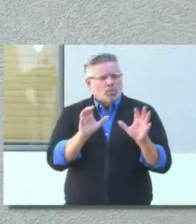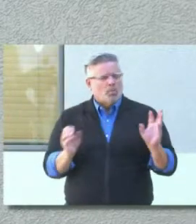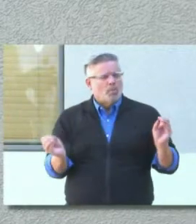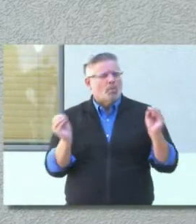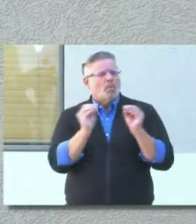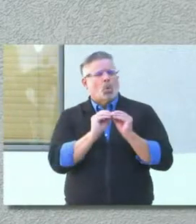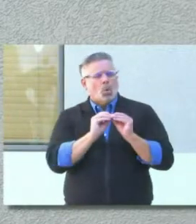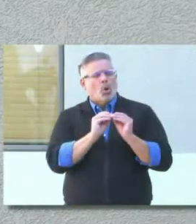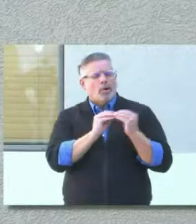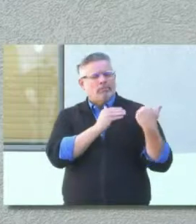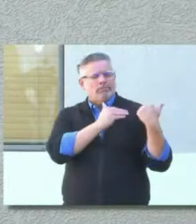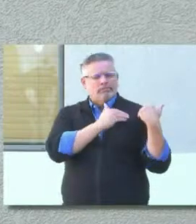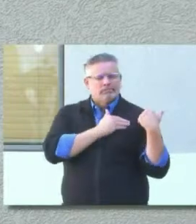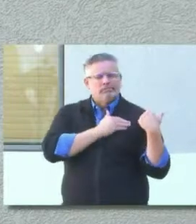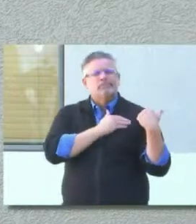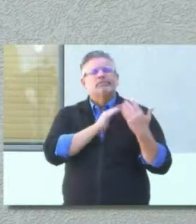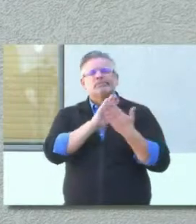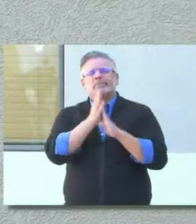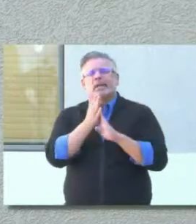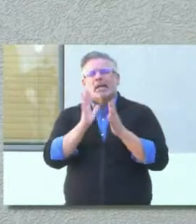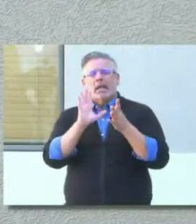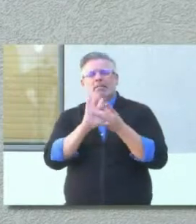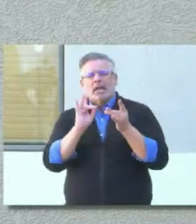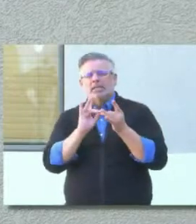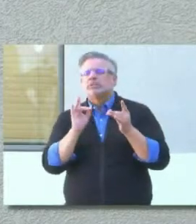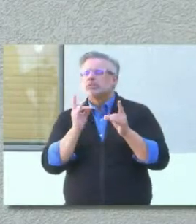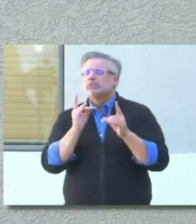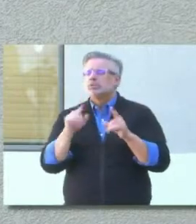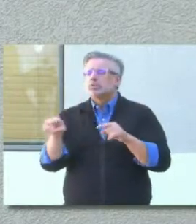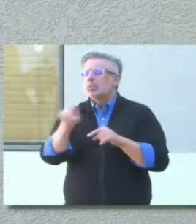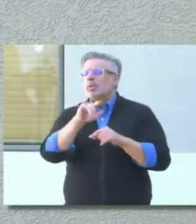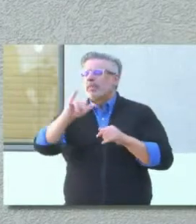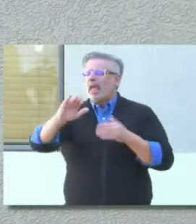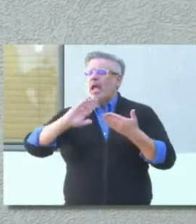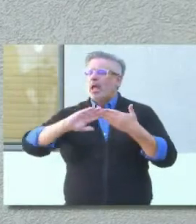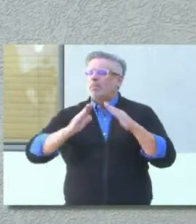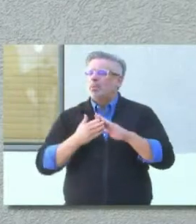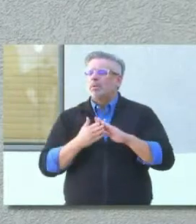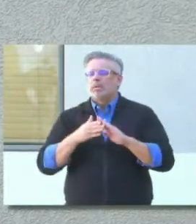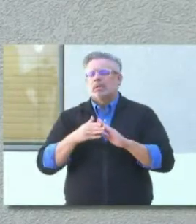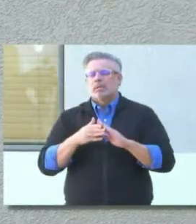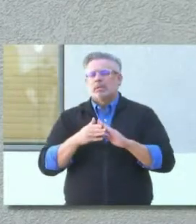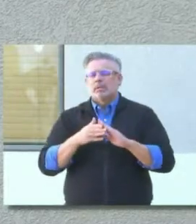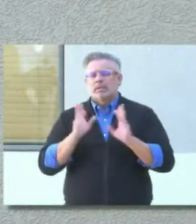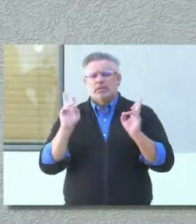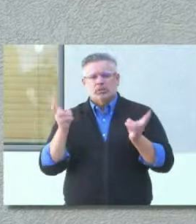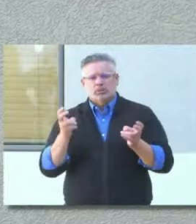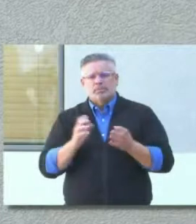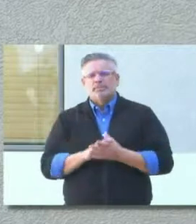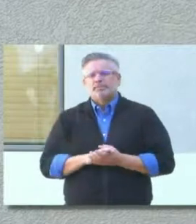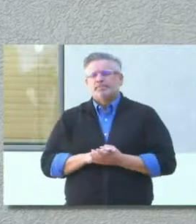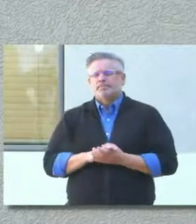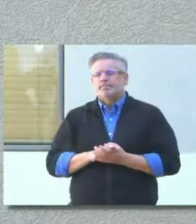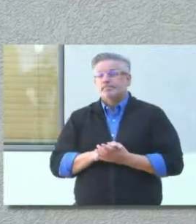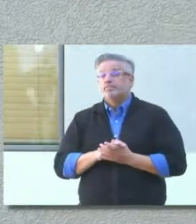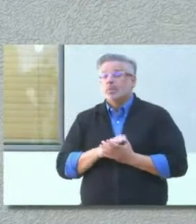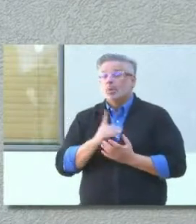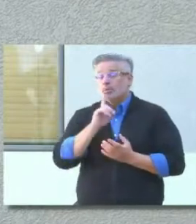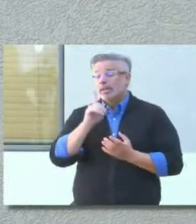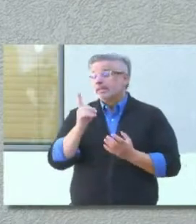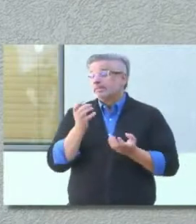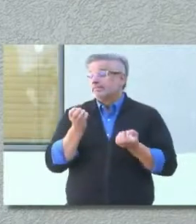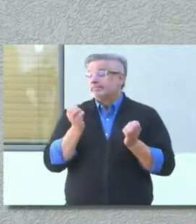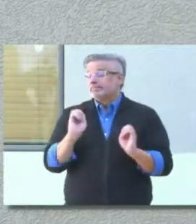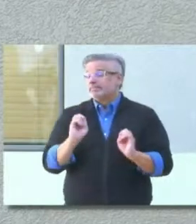to be more accountable to getting our message across and identifying concerns and issues. We made tremendous